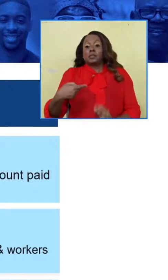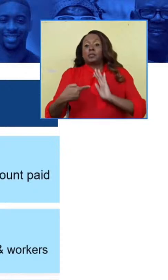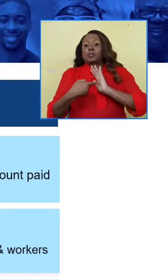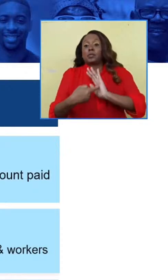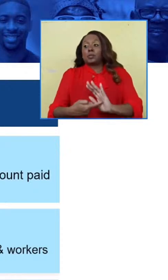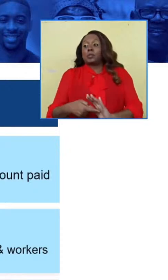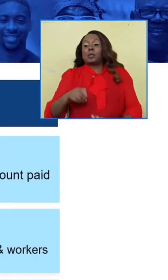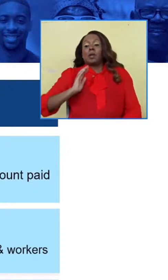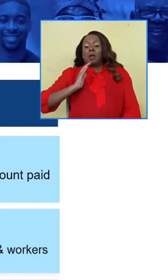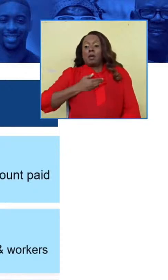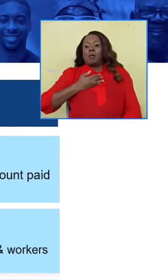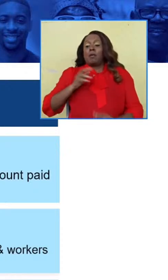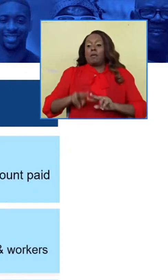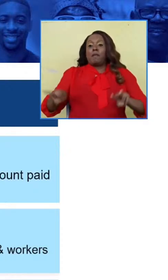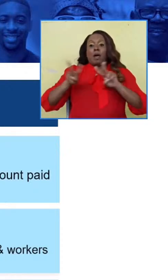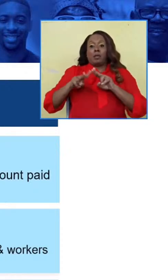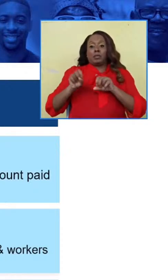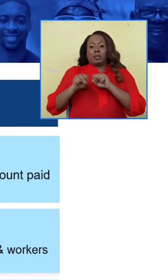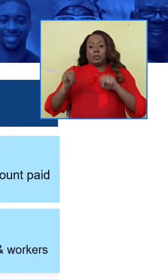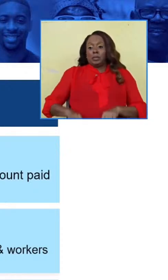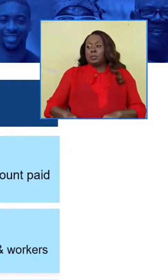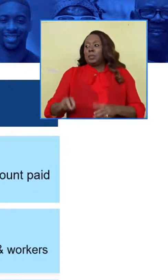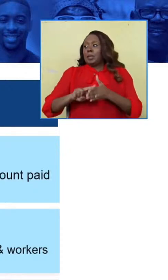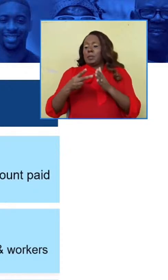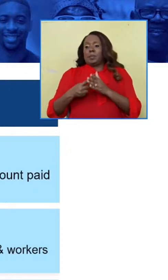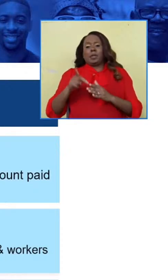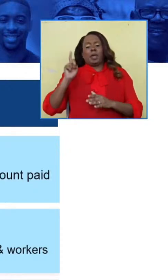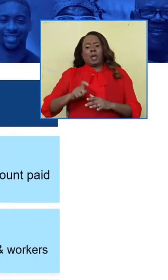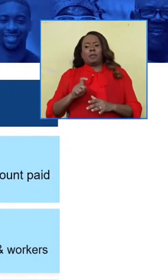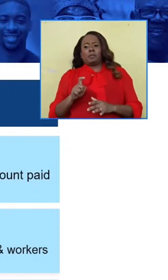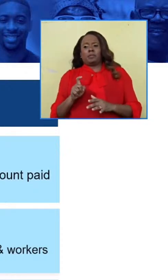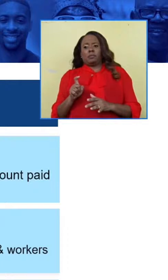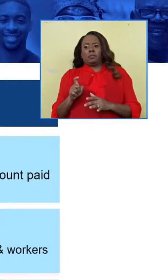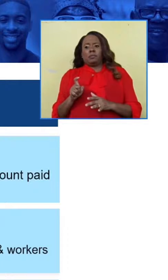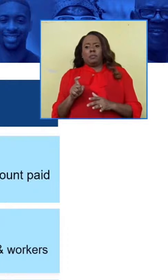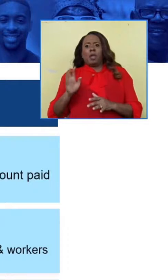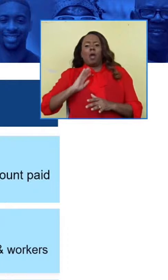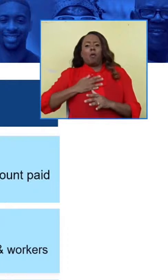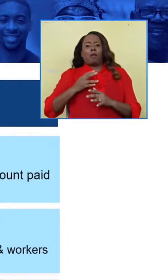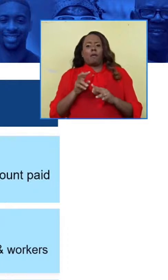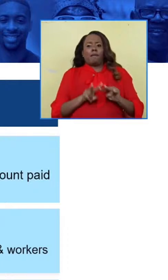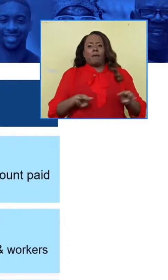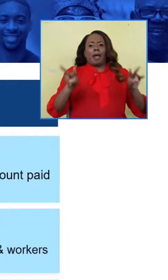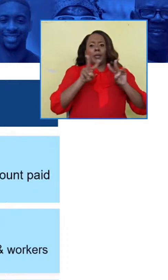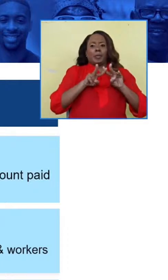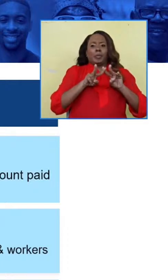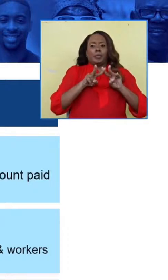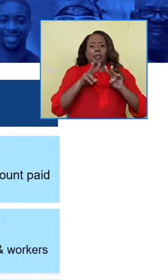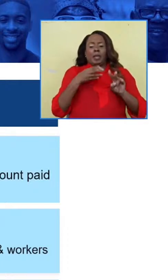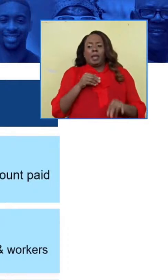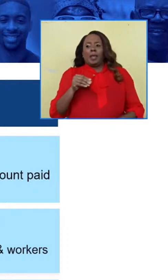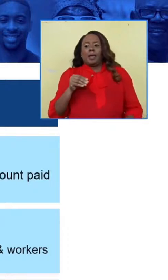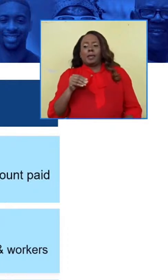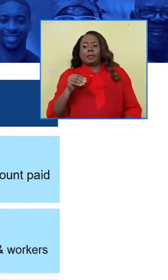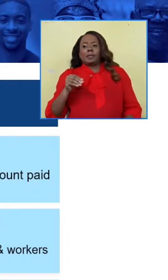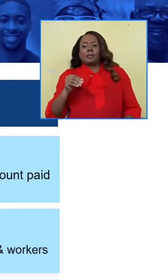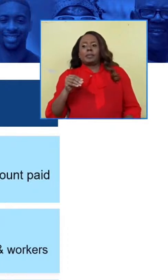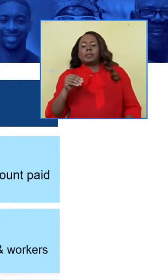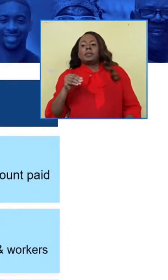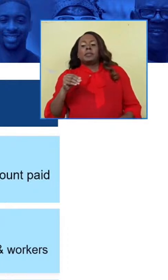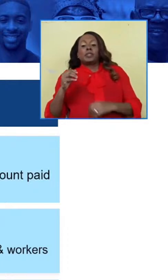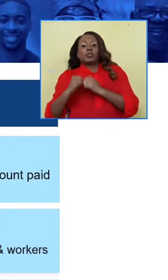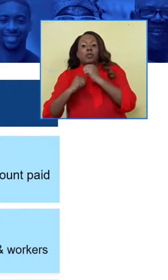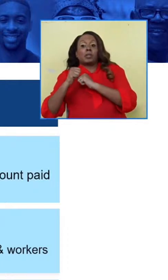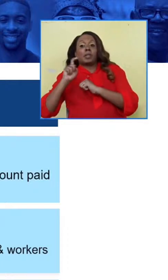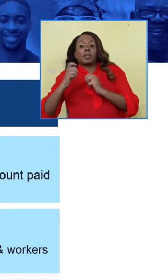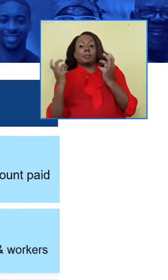not Germany, not Canada, the US, or the UK, but Barbados' value system. It should respond to